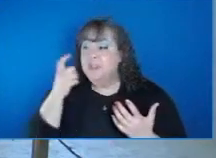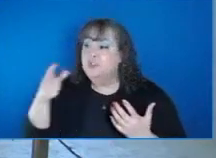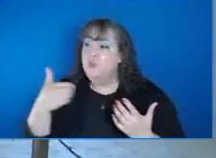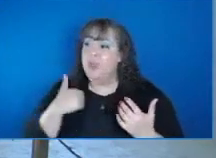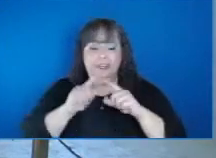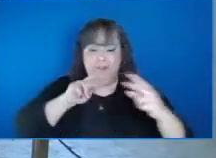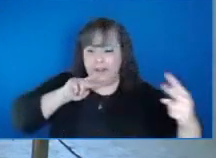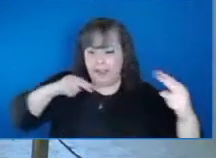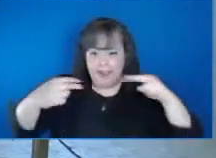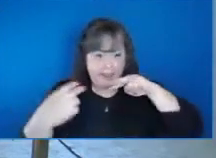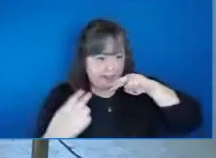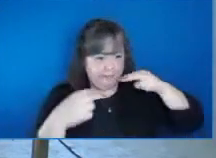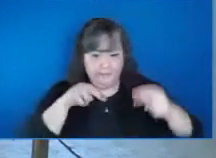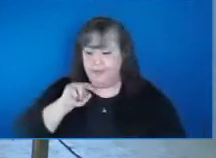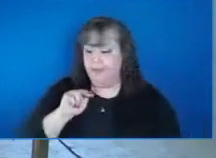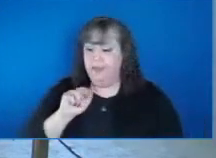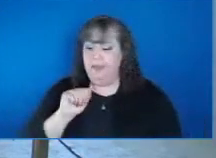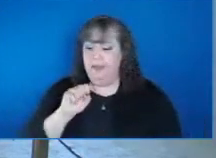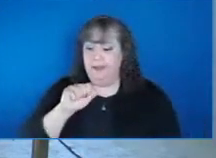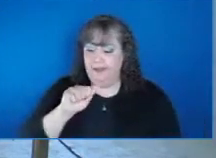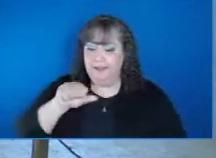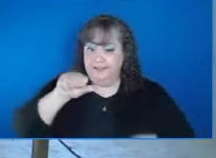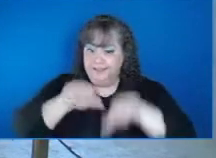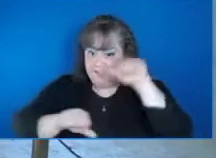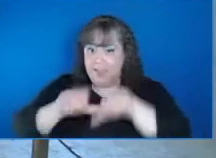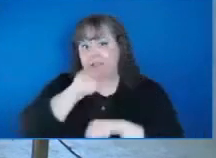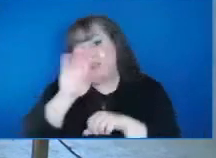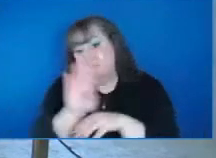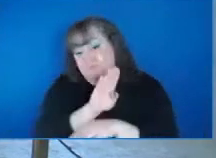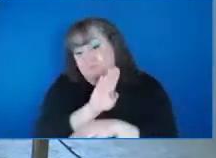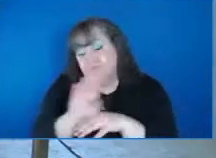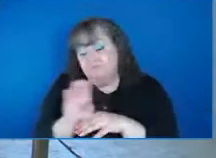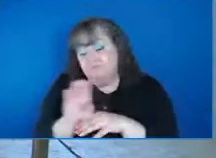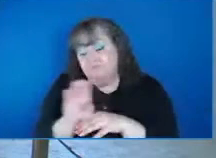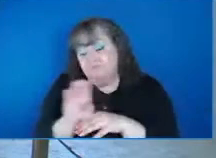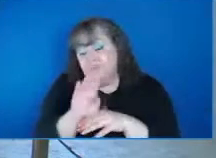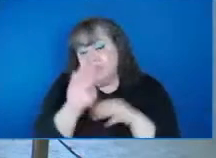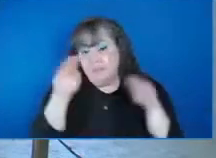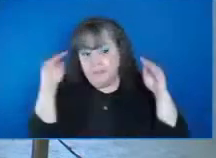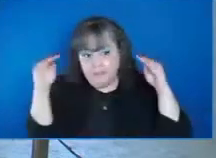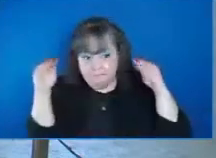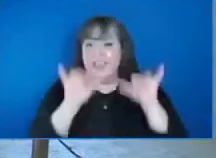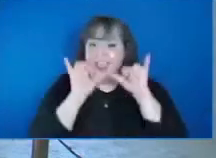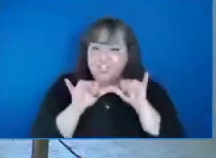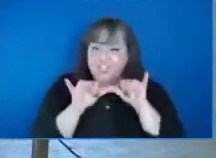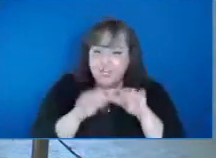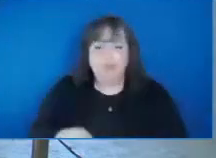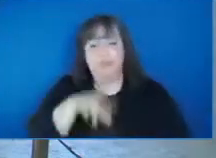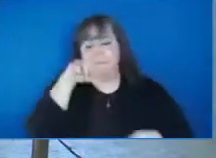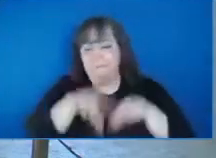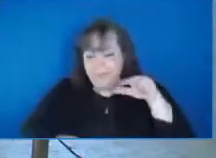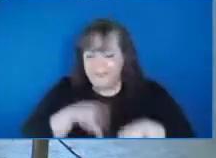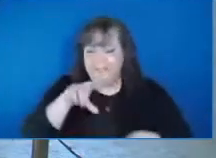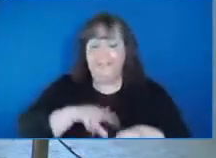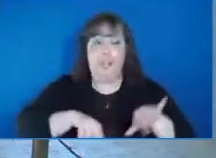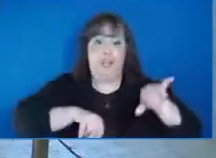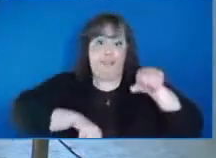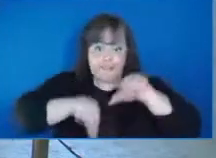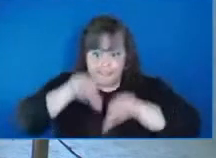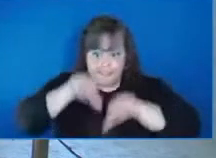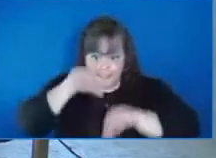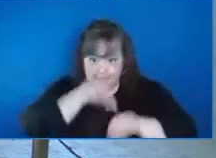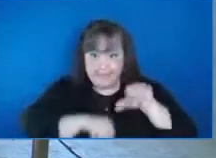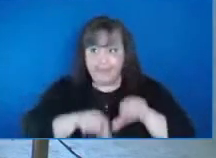of the NASA science and business side. Right. Engineering, building, and then the science that really starts